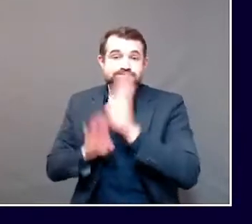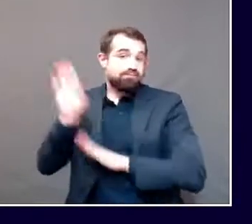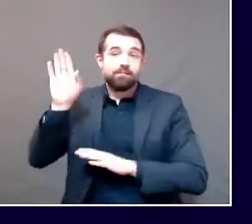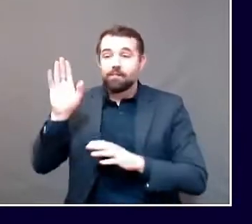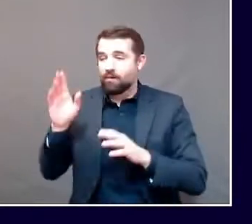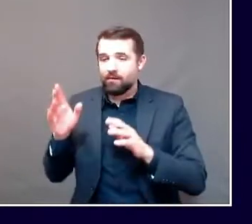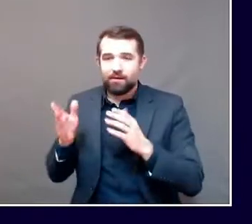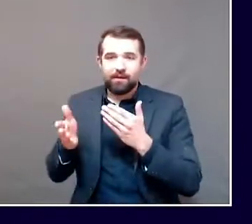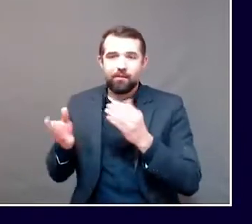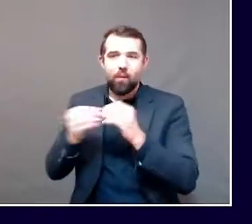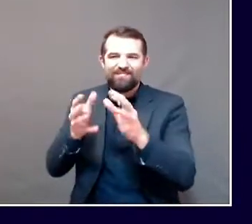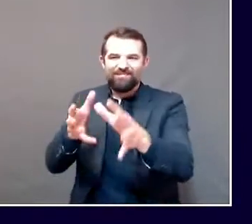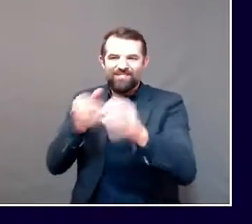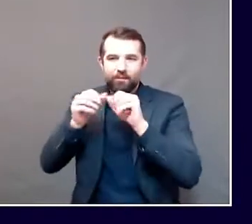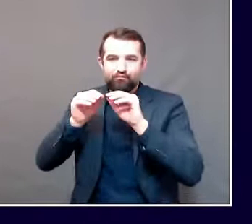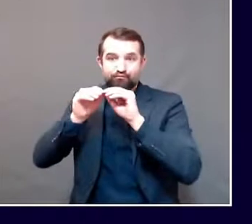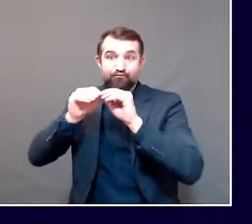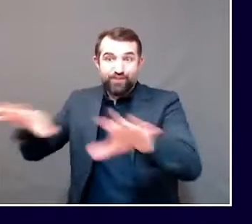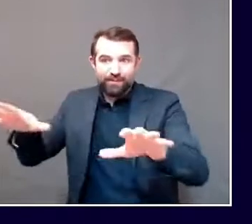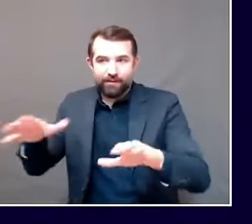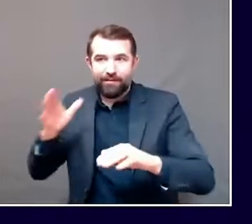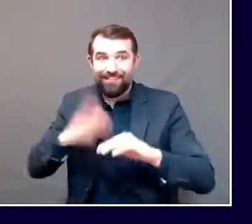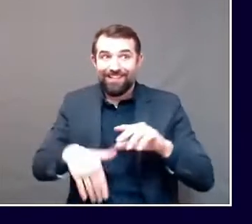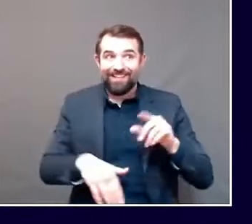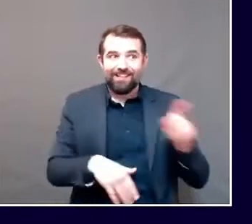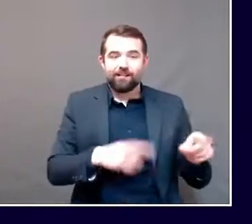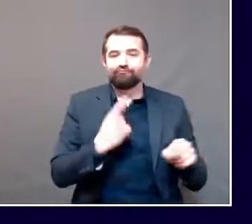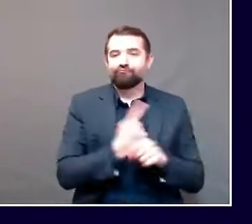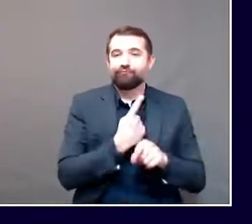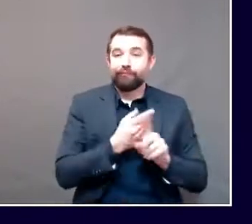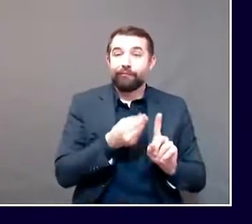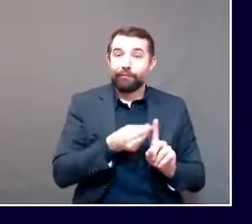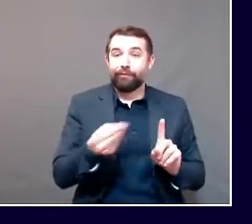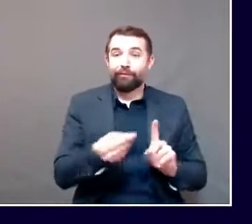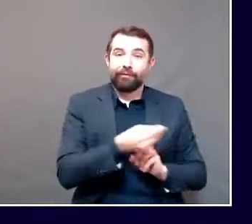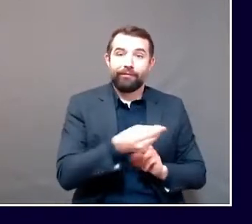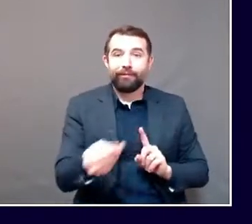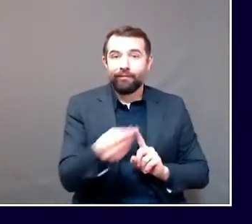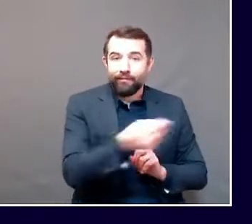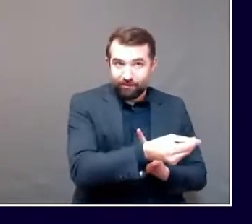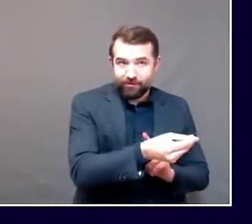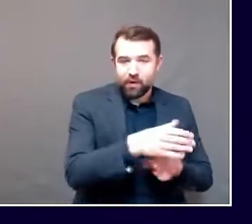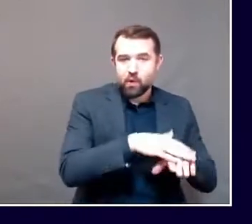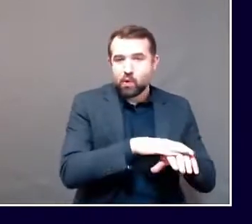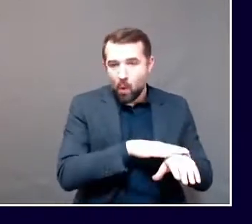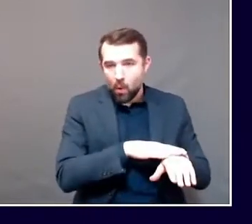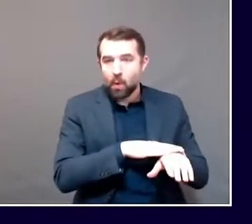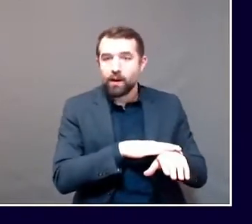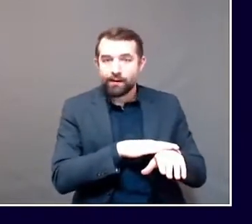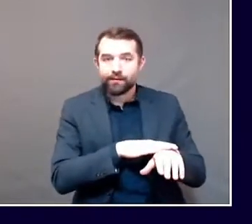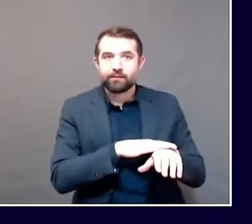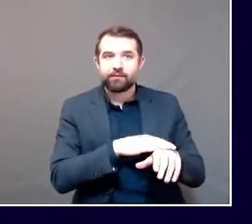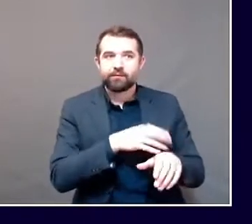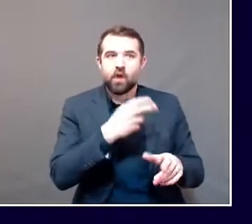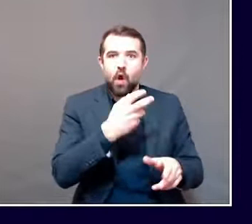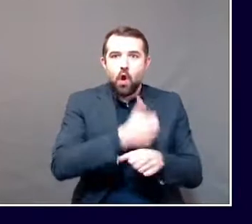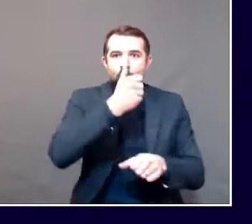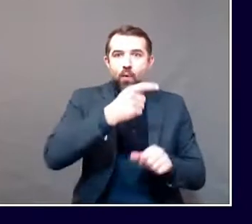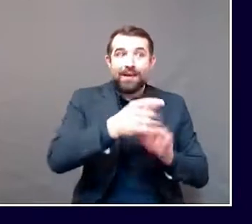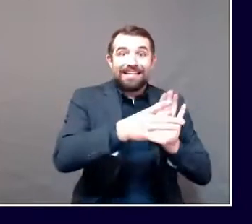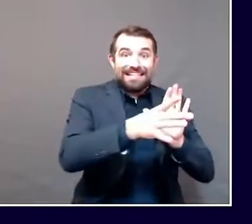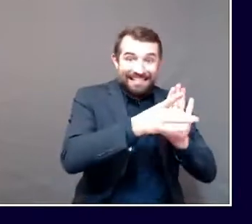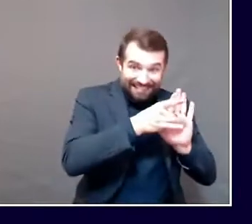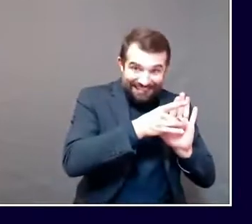variant. However, it does not have some magical ability or mythical ability to fly through the